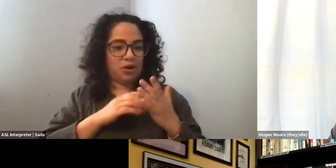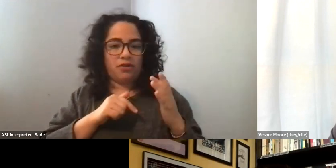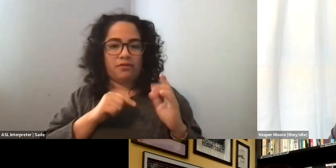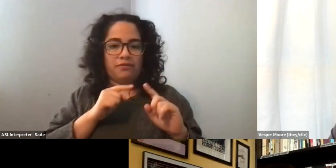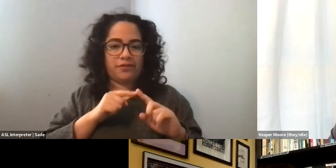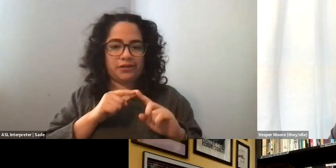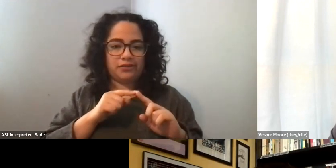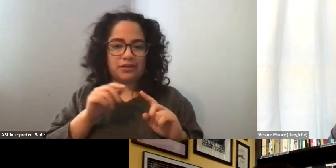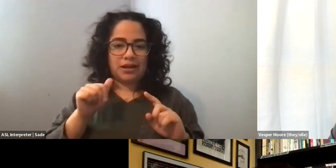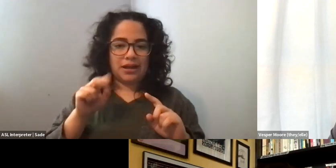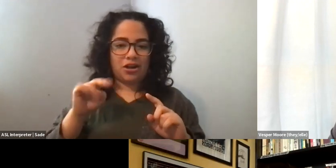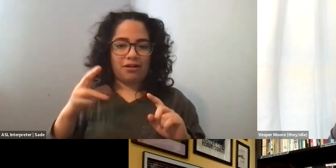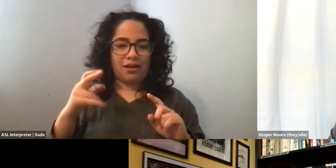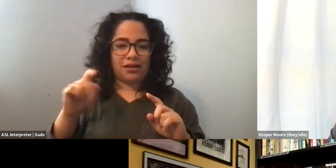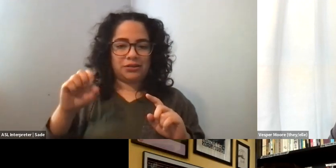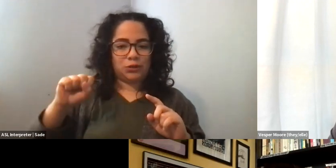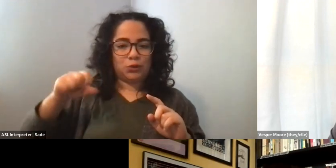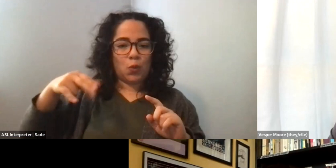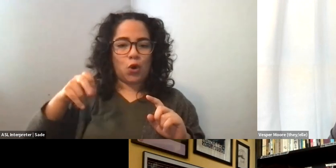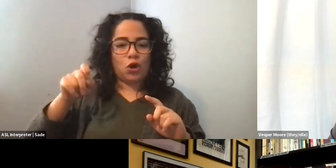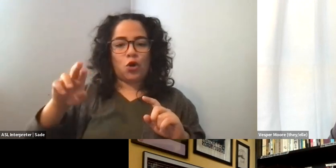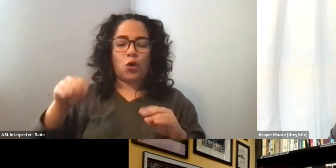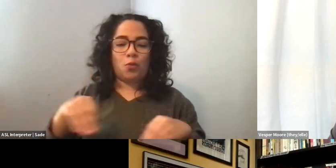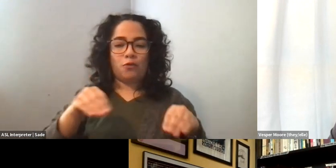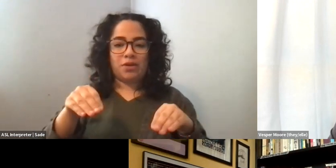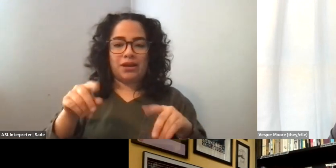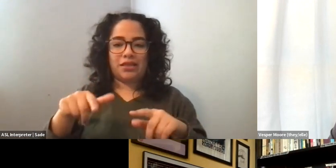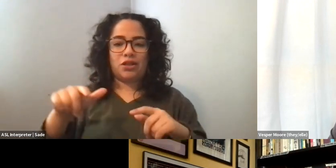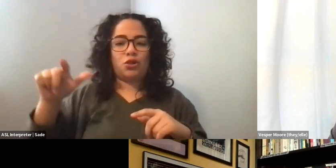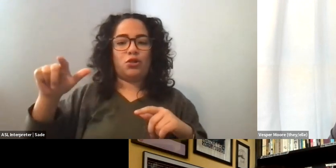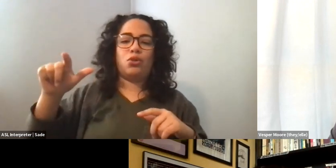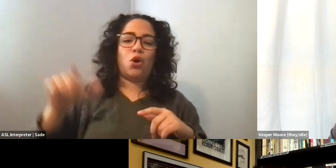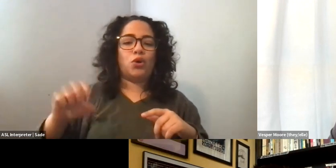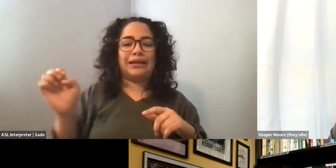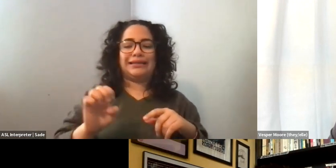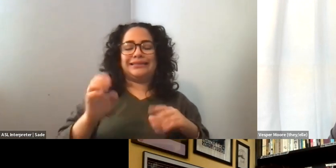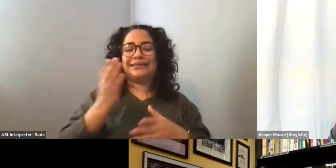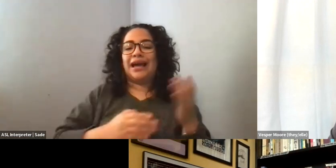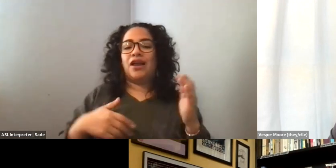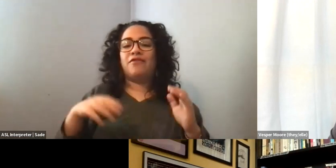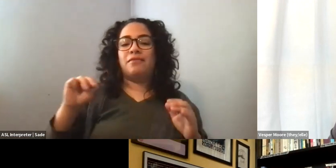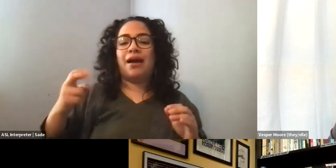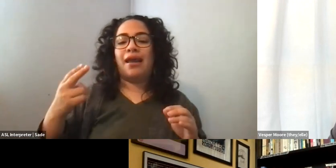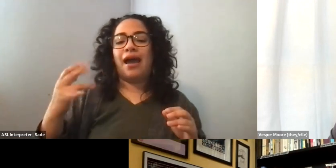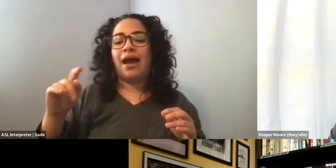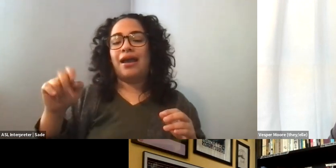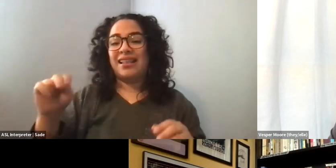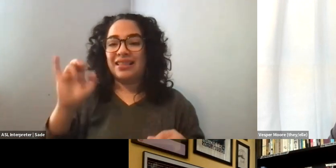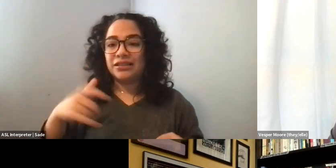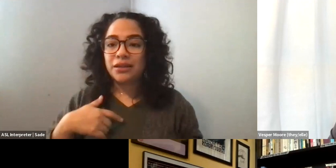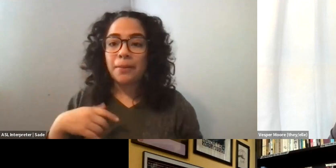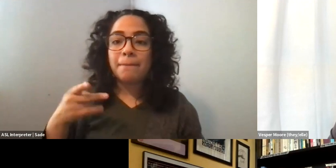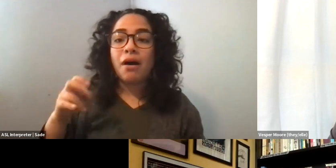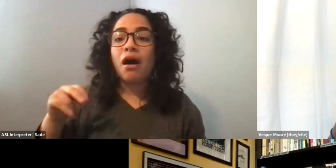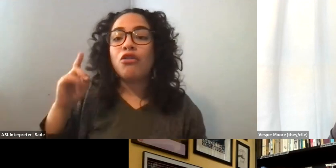squatter movement on the Lower East Side of Manhattan. And that's where I came of age in the punk rock scene and had a sense